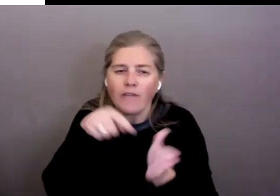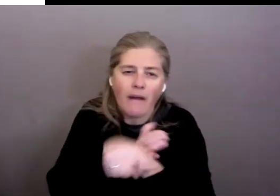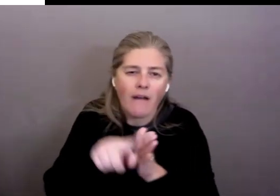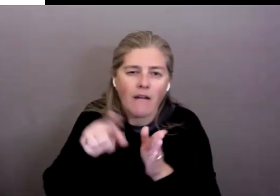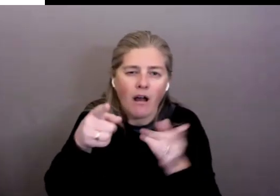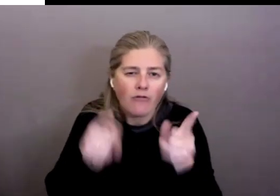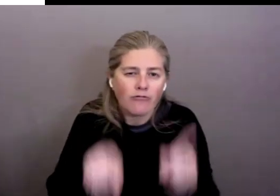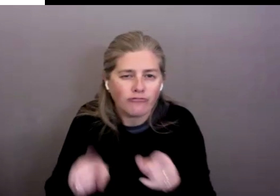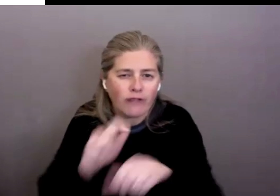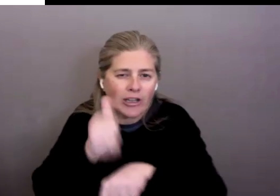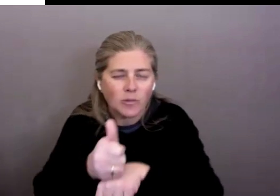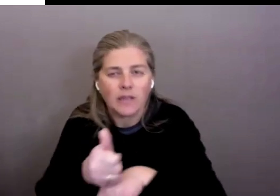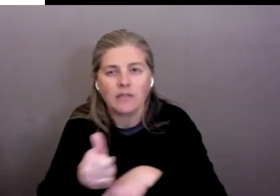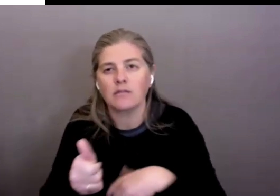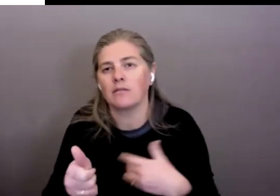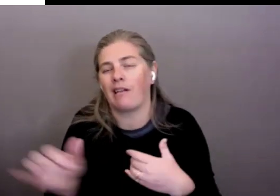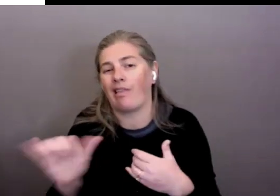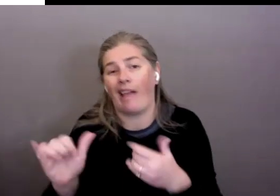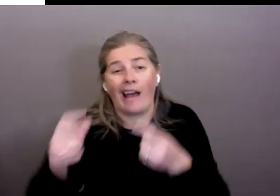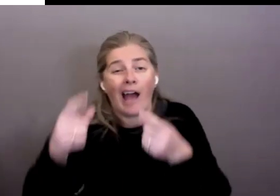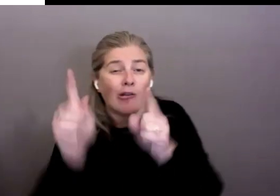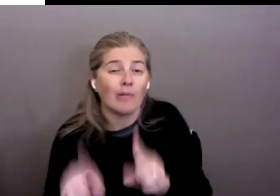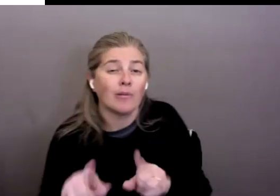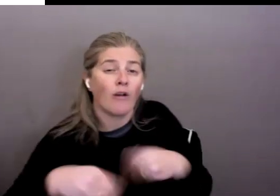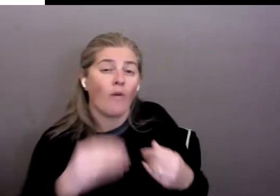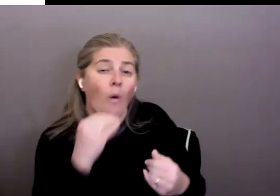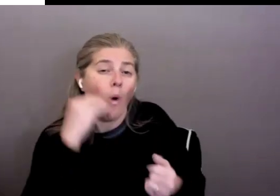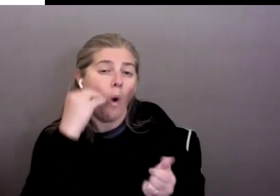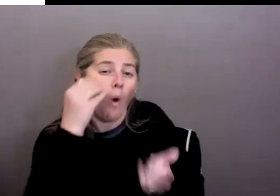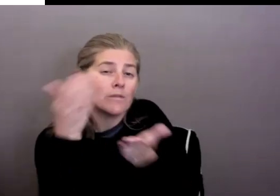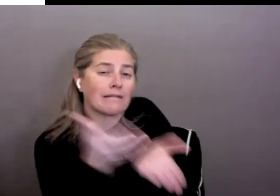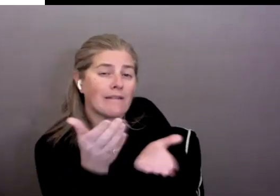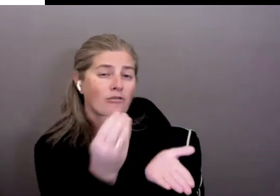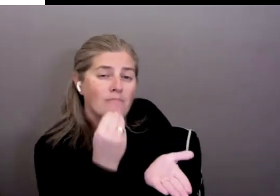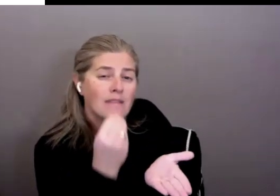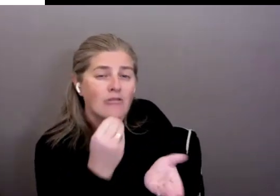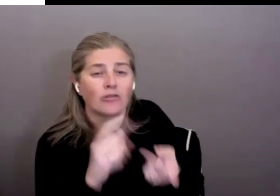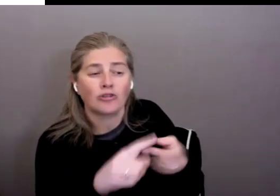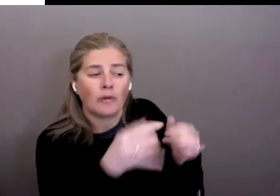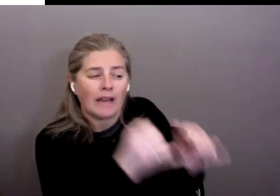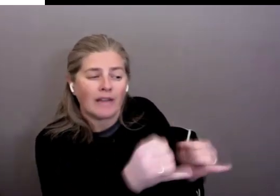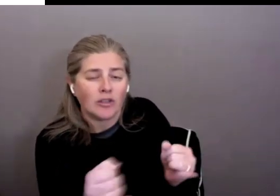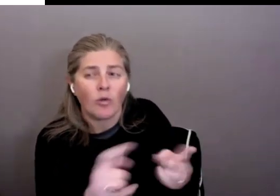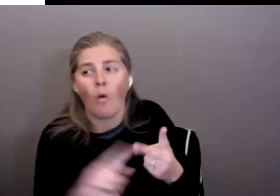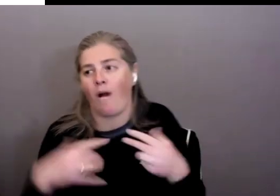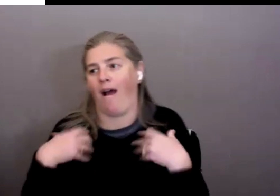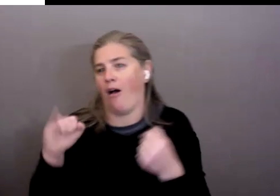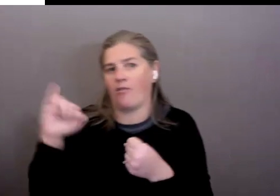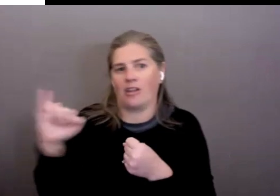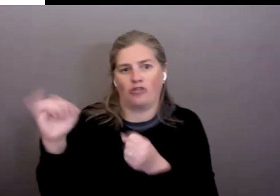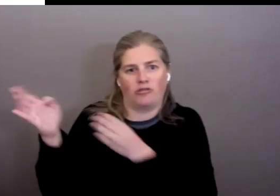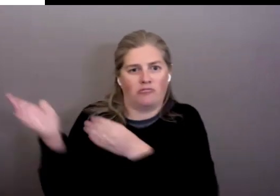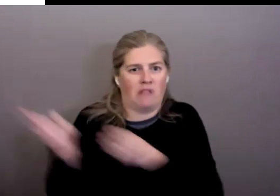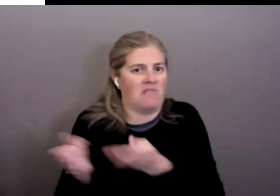That could look like agreements to provide home delivered meals to individuals and/or any health plan generally.